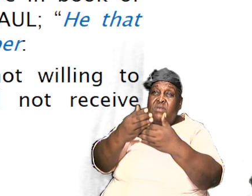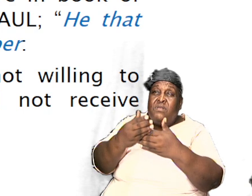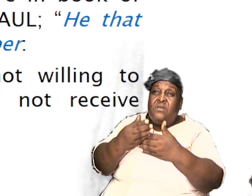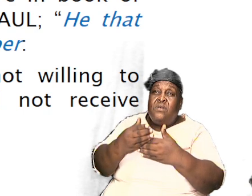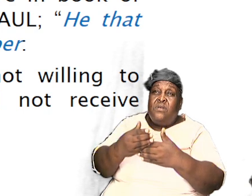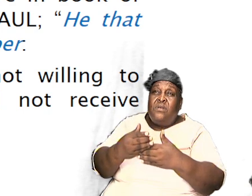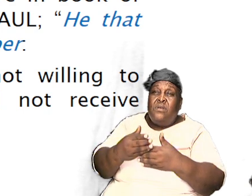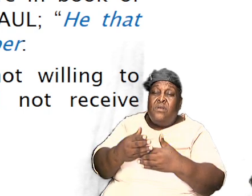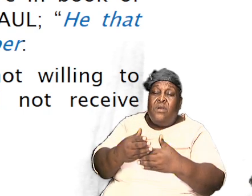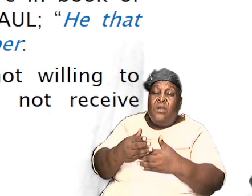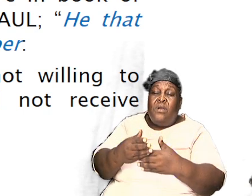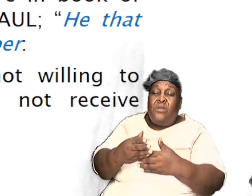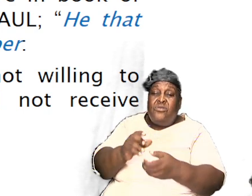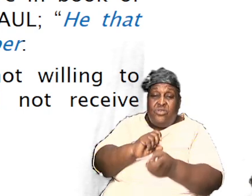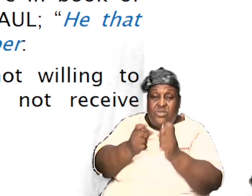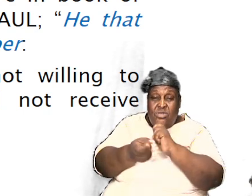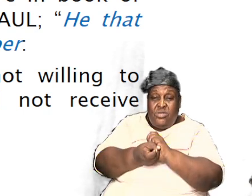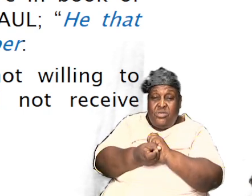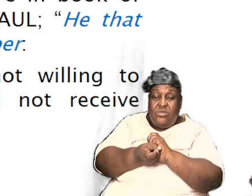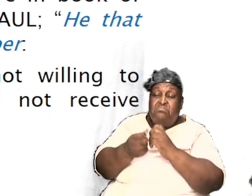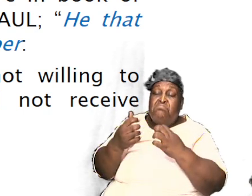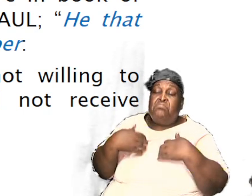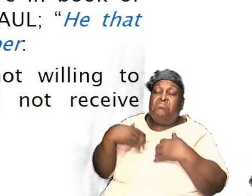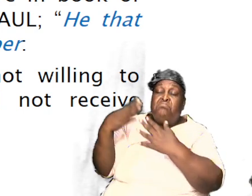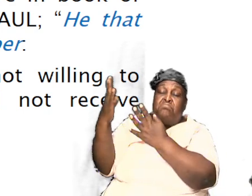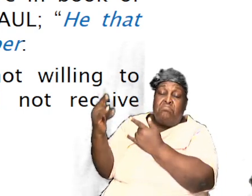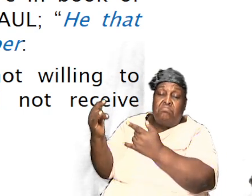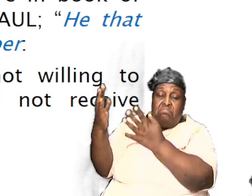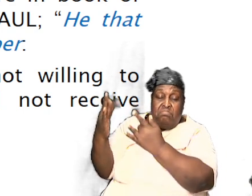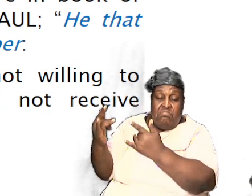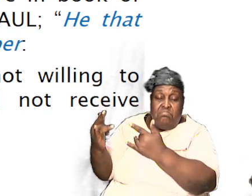will have mercy.